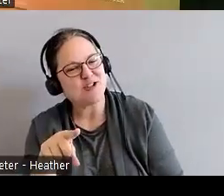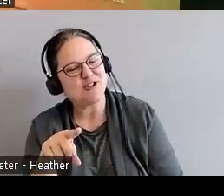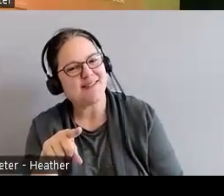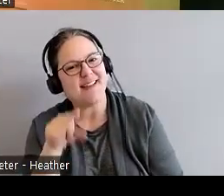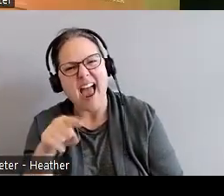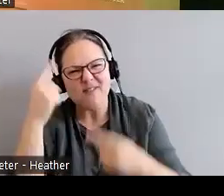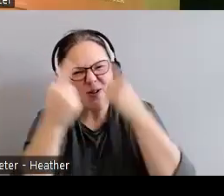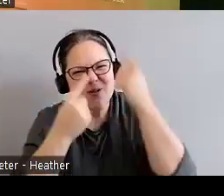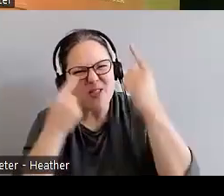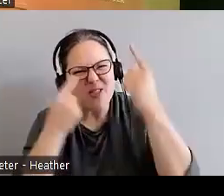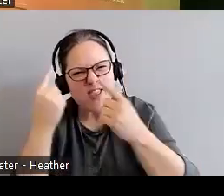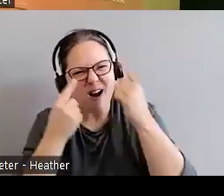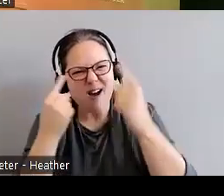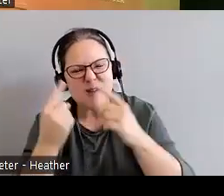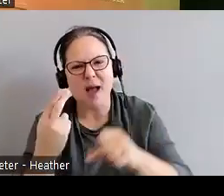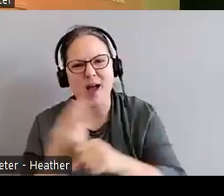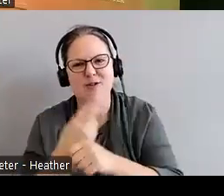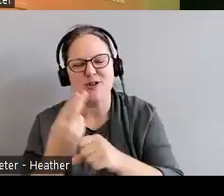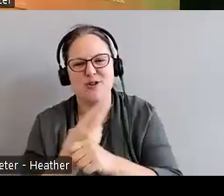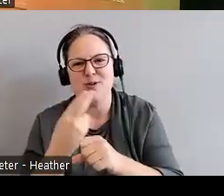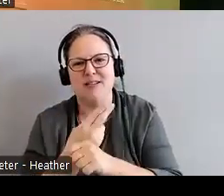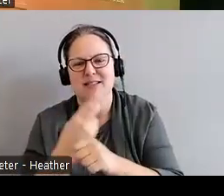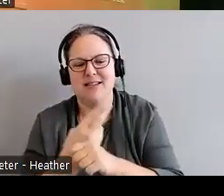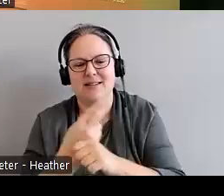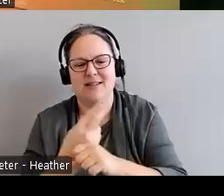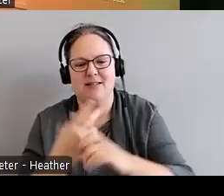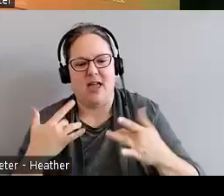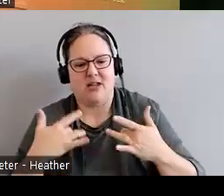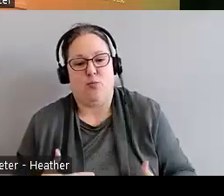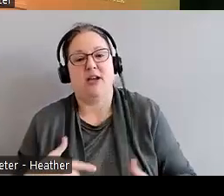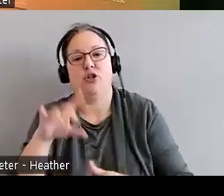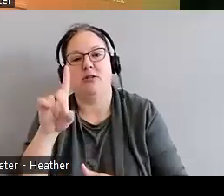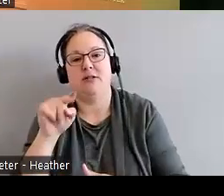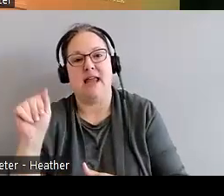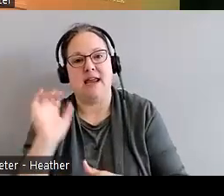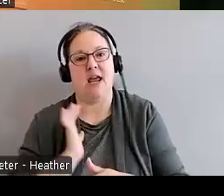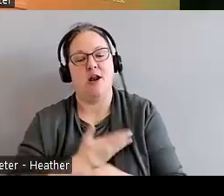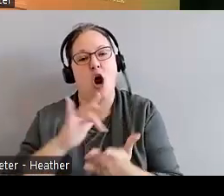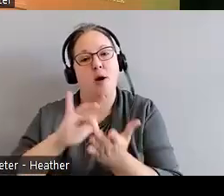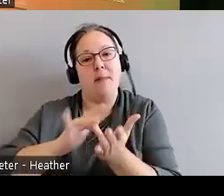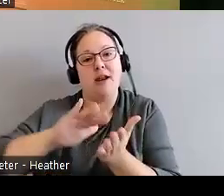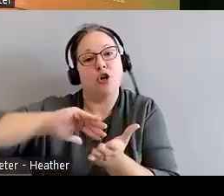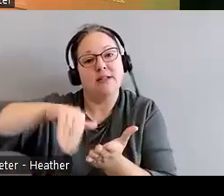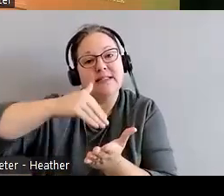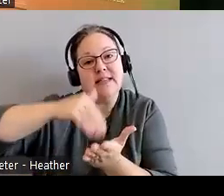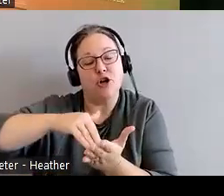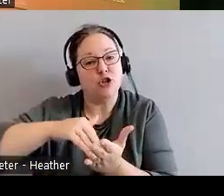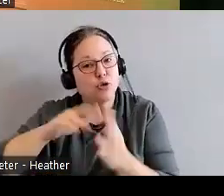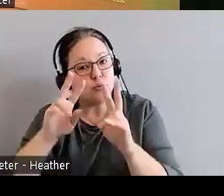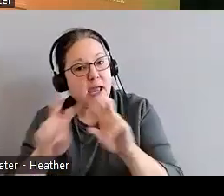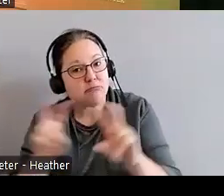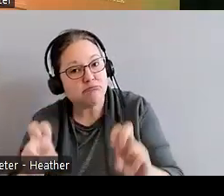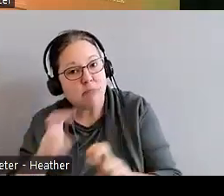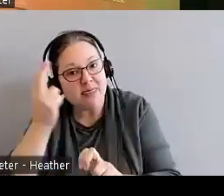our PROMIS data, depression data in our medical center to explore some of these hypotheses at scale. Yeah, you